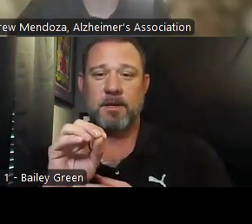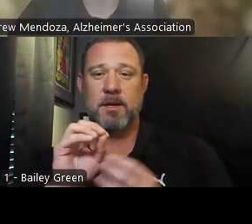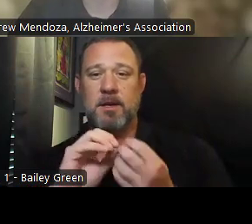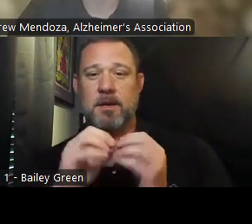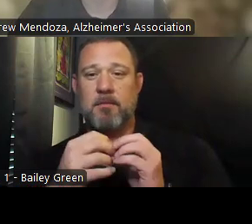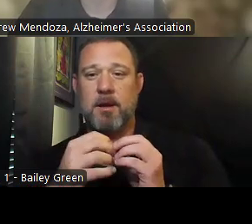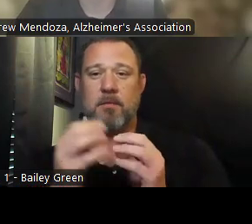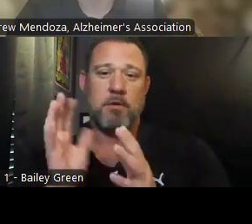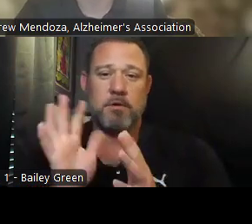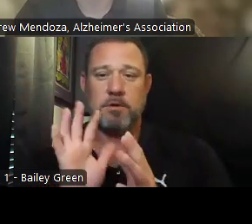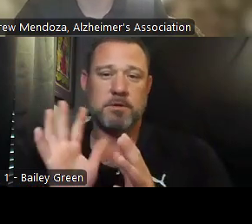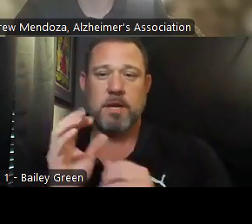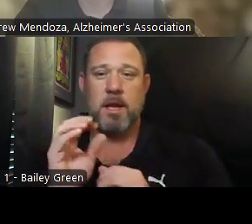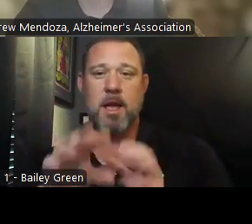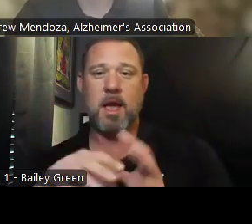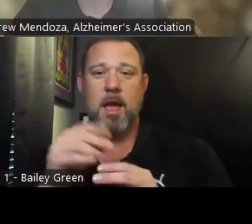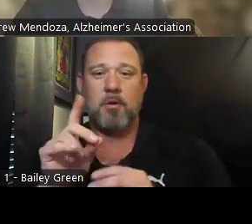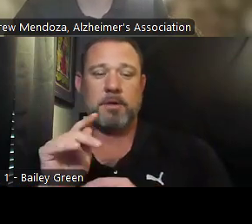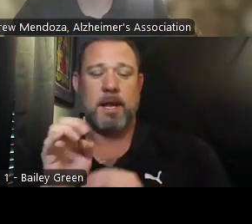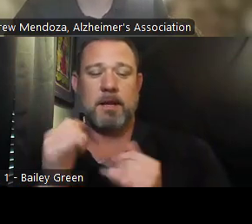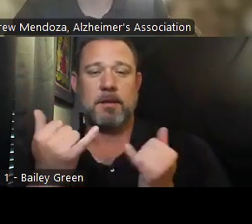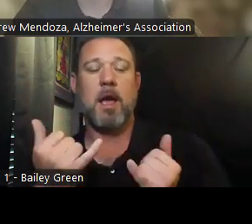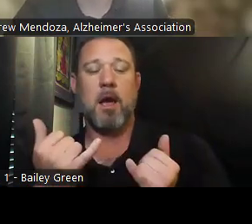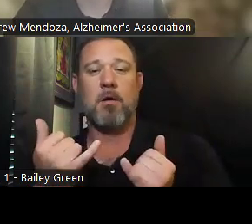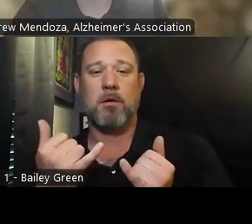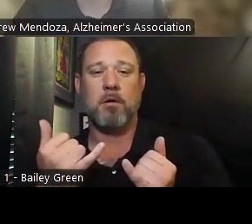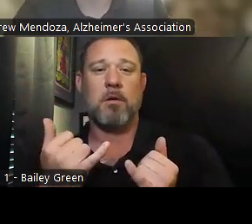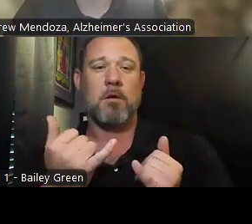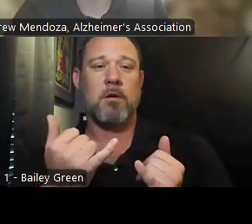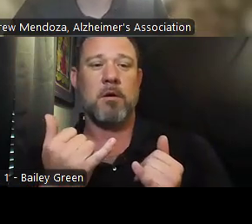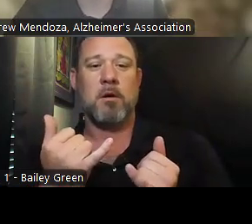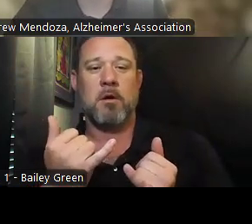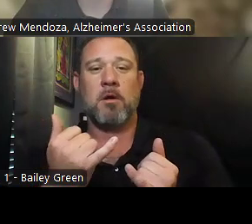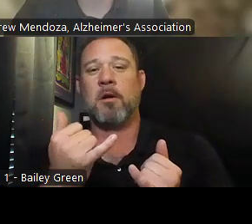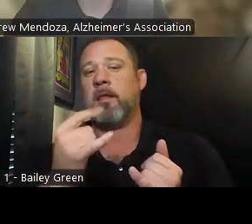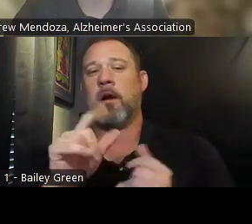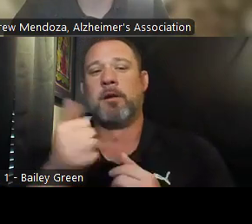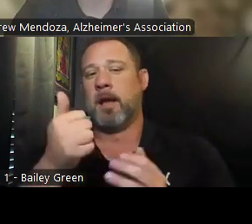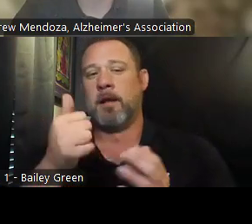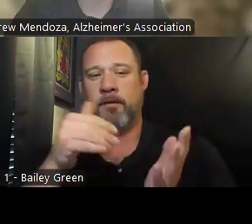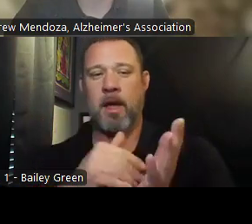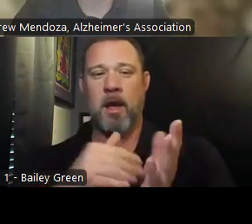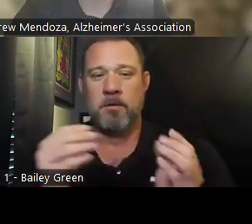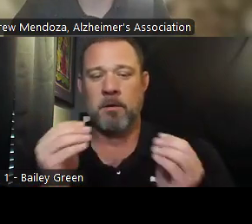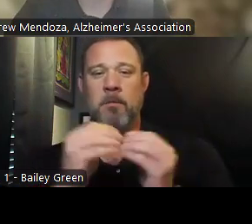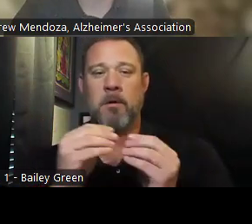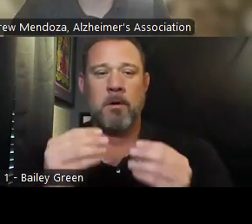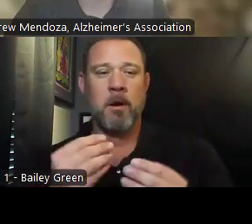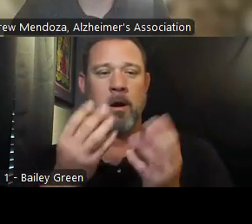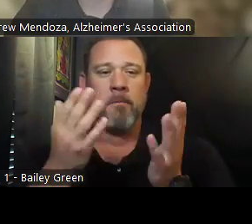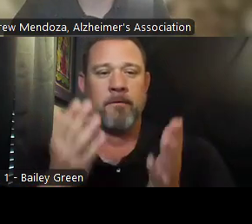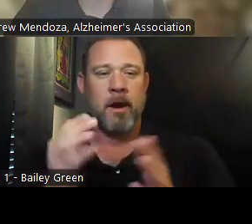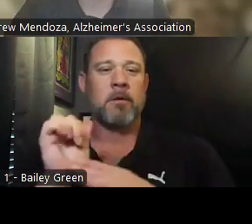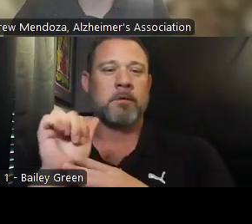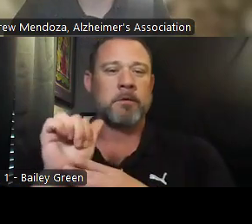number is a little bit outdated now. And they say that there are tens of thousands of more providers to